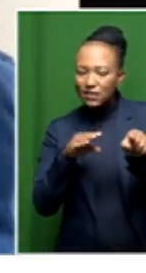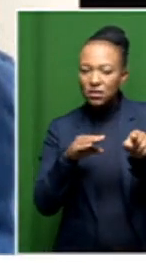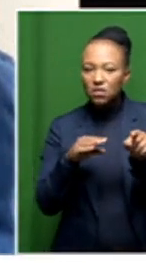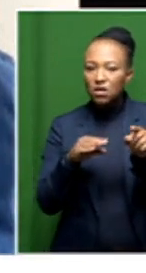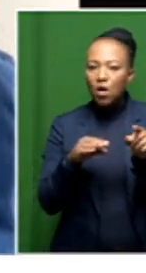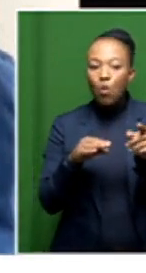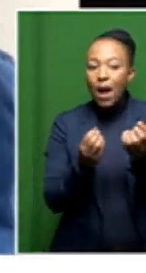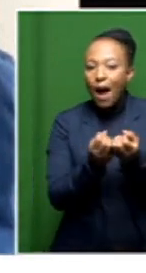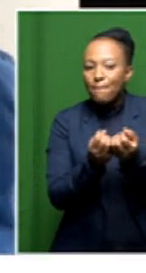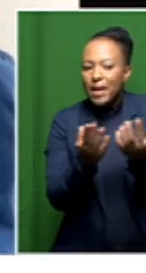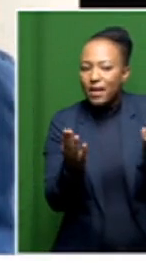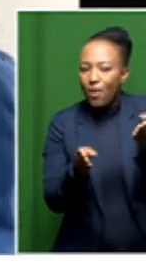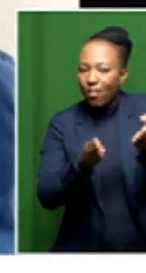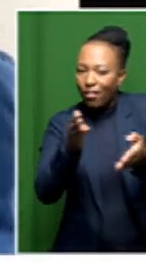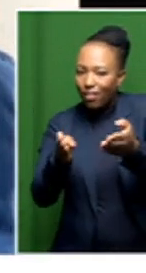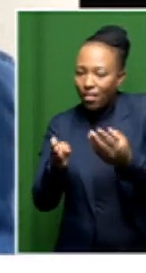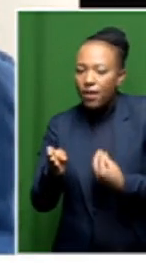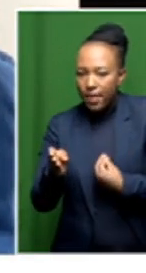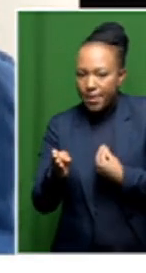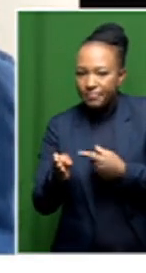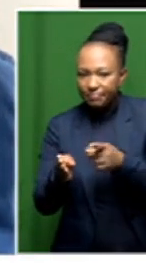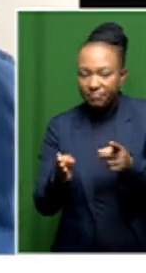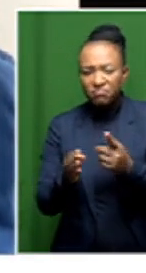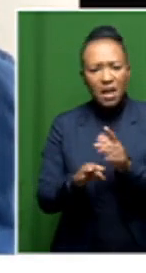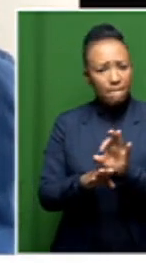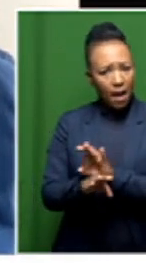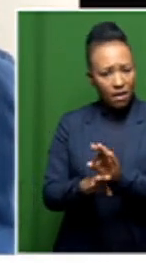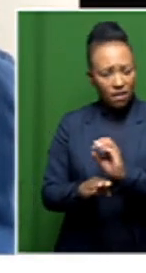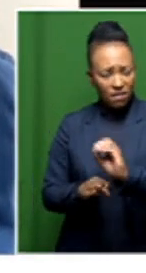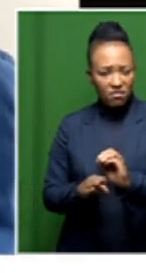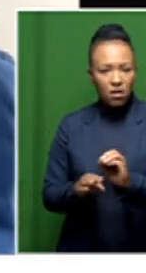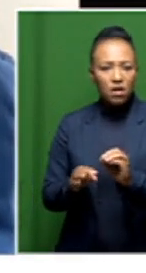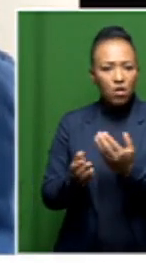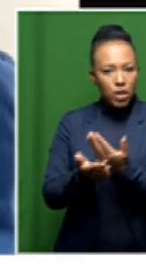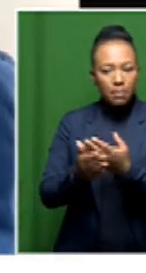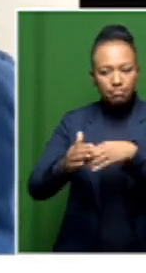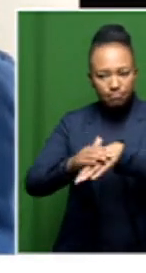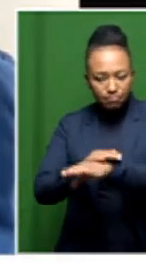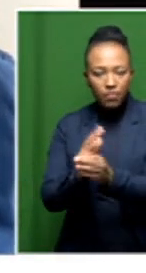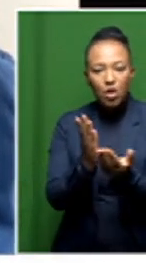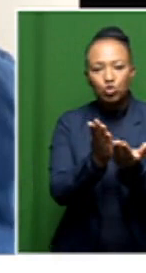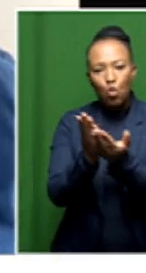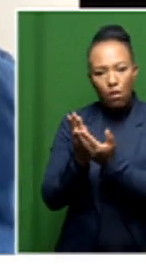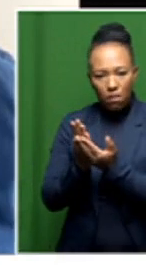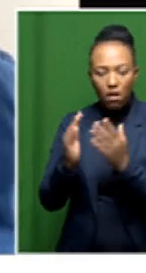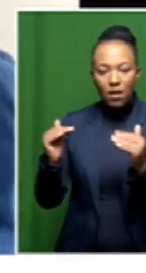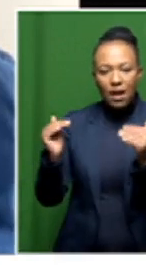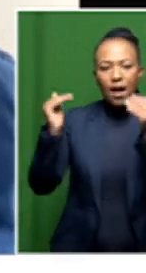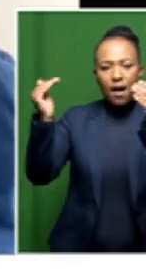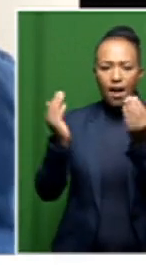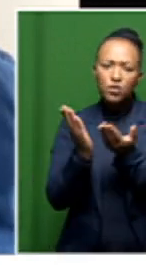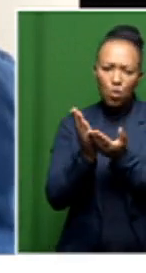these institutions. But is there some plan to perhaps take this to schools as well, high schools,